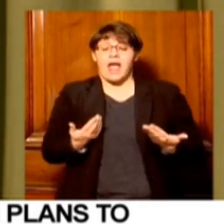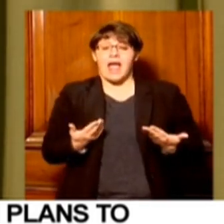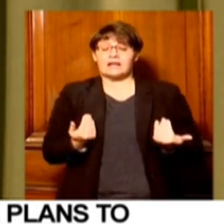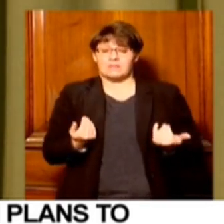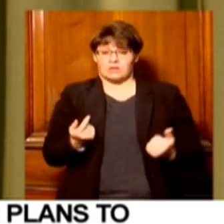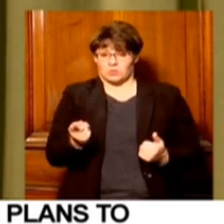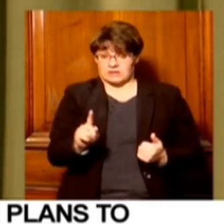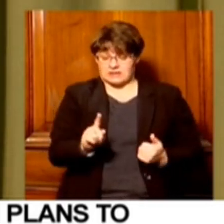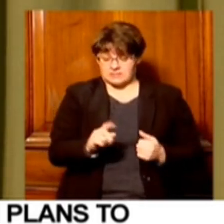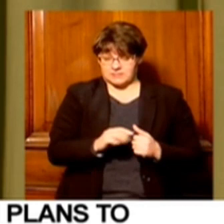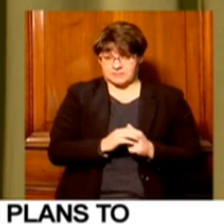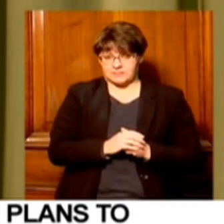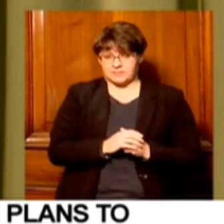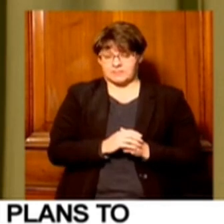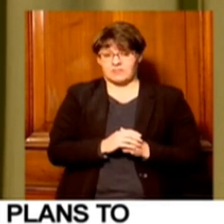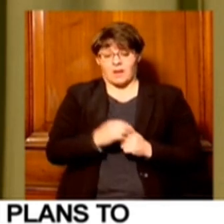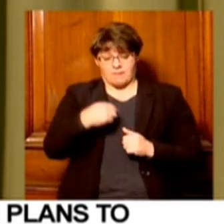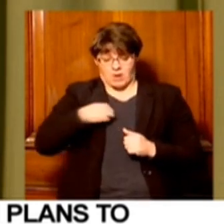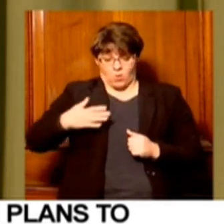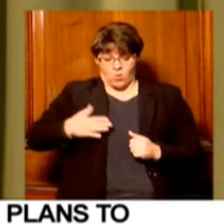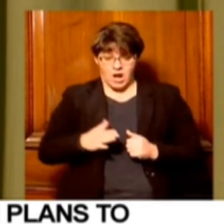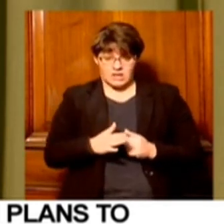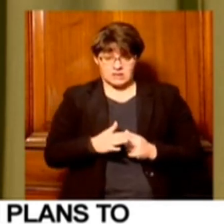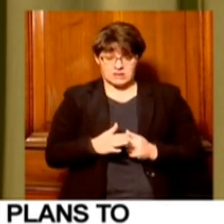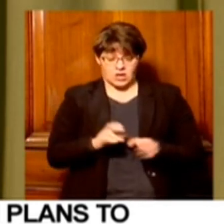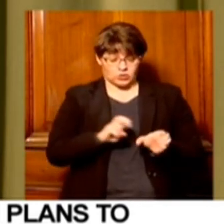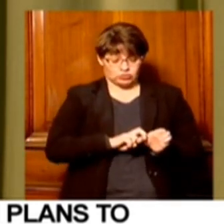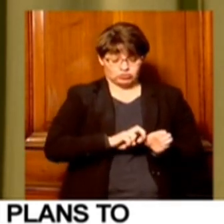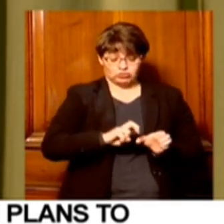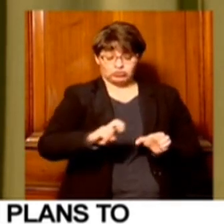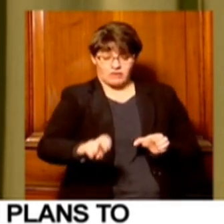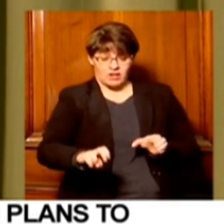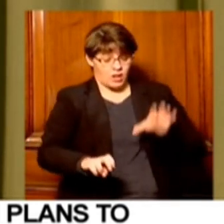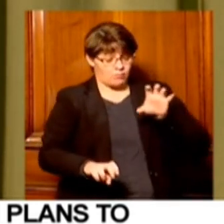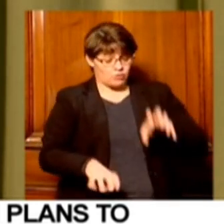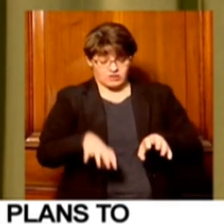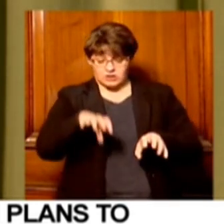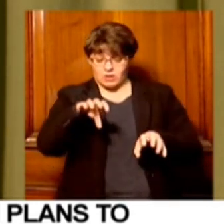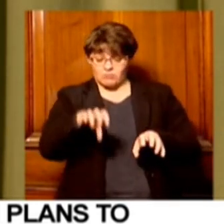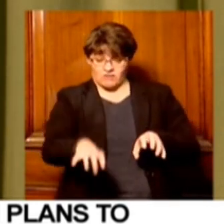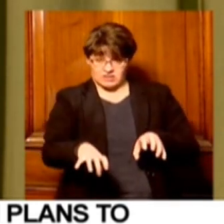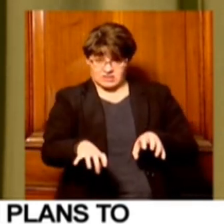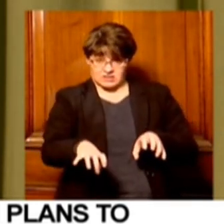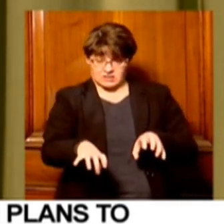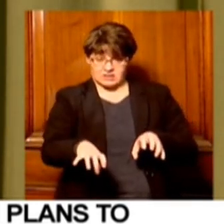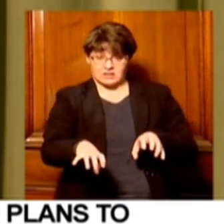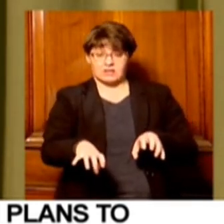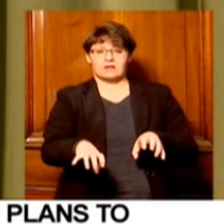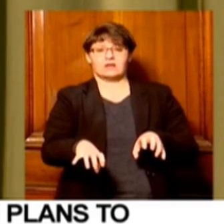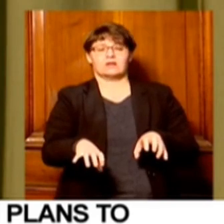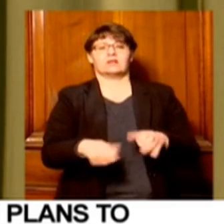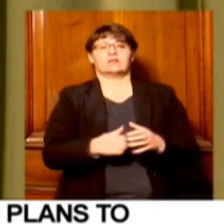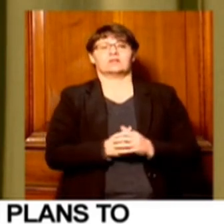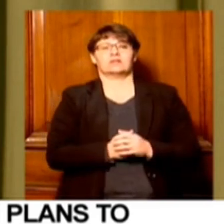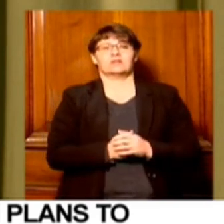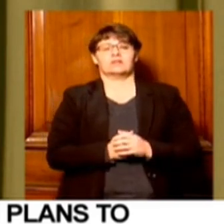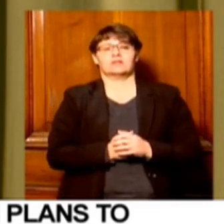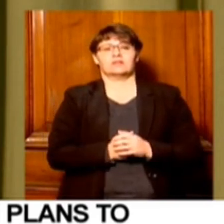everybody who wishes to travel between provinces, other than those that